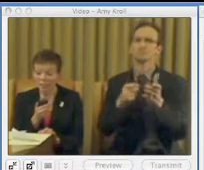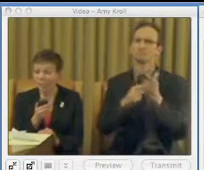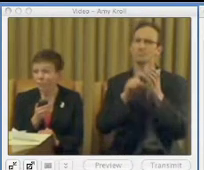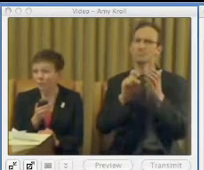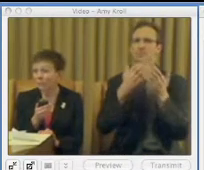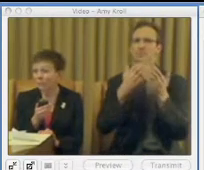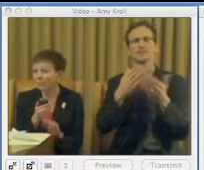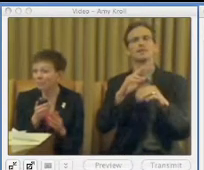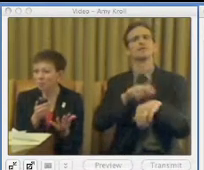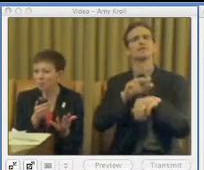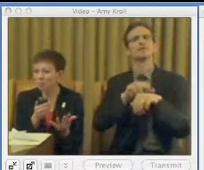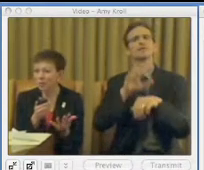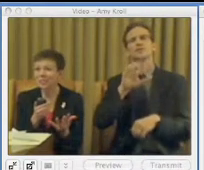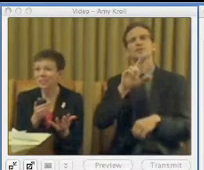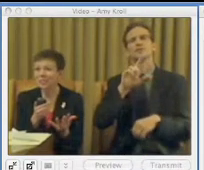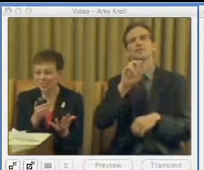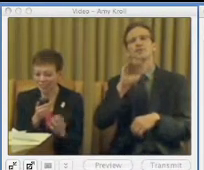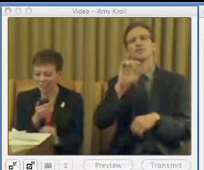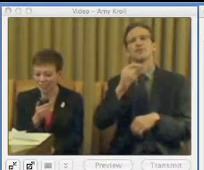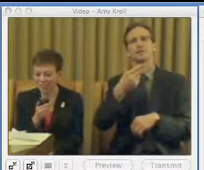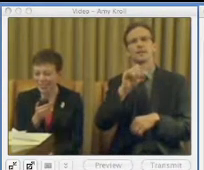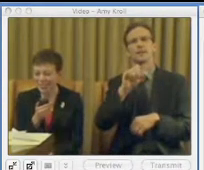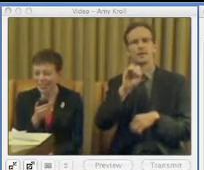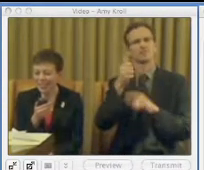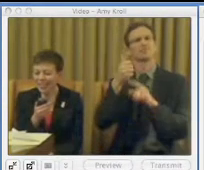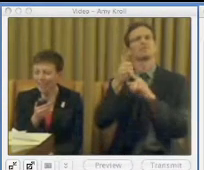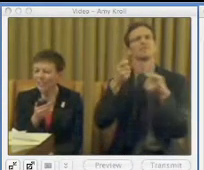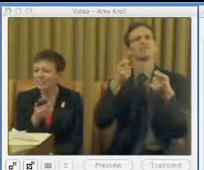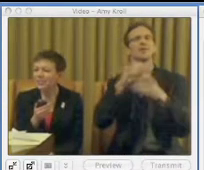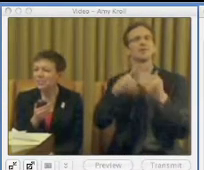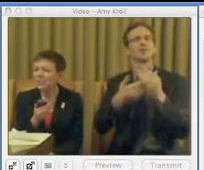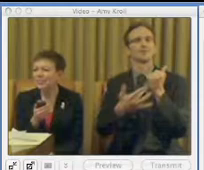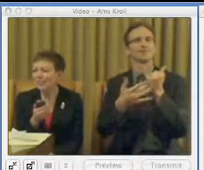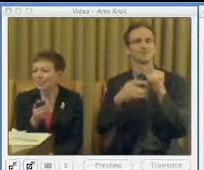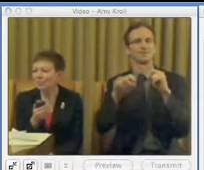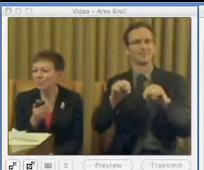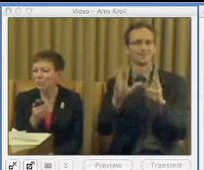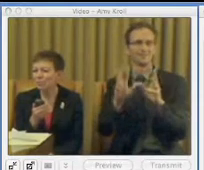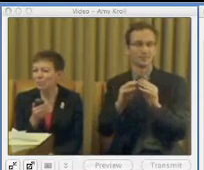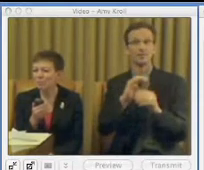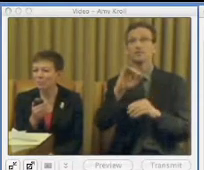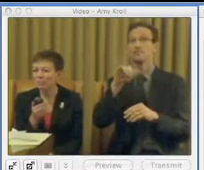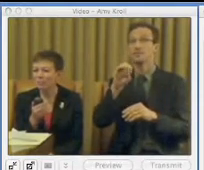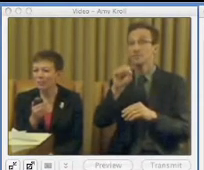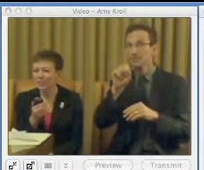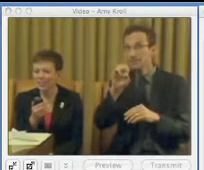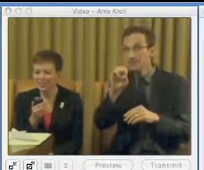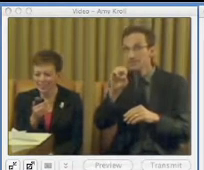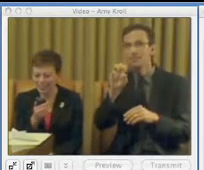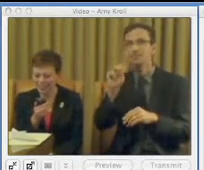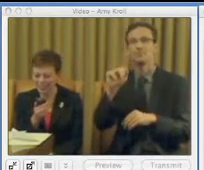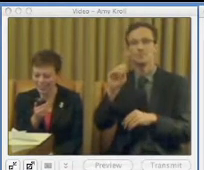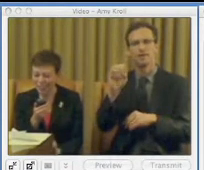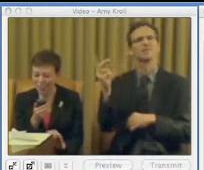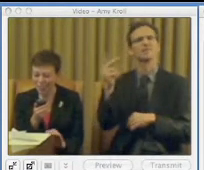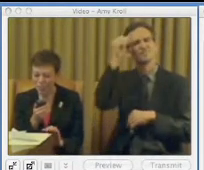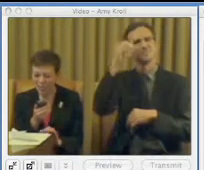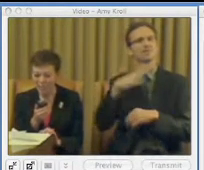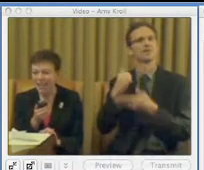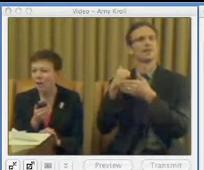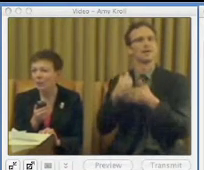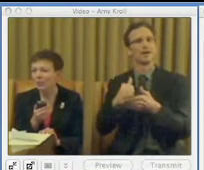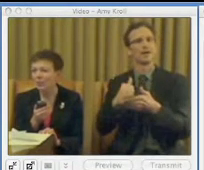Thanks are also due to the National Clearinghouse, obviously, for supporting us with the technology, and to Jesse and Mike, thank you for keeping all of